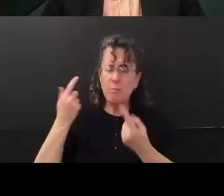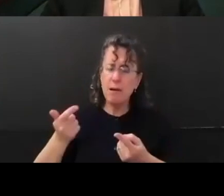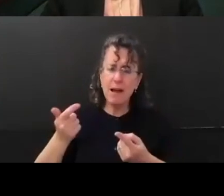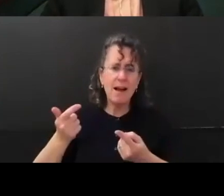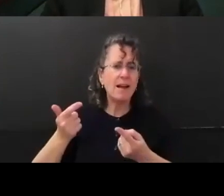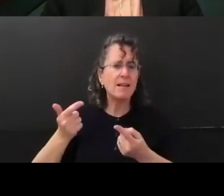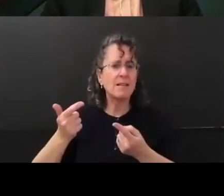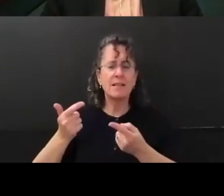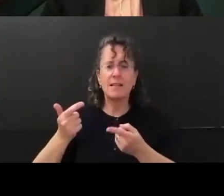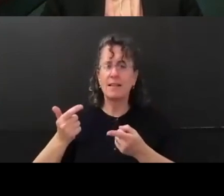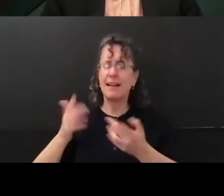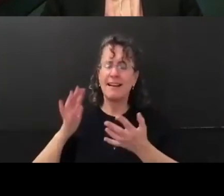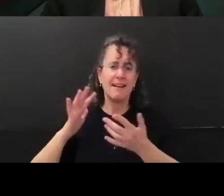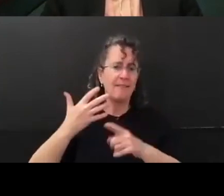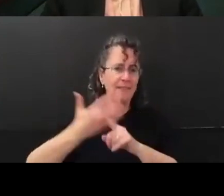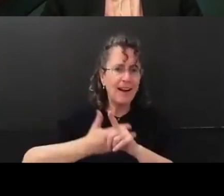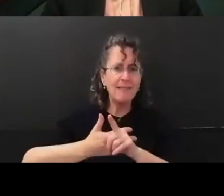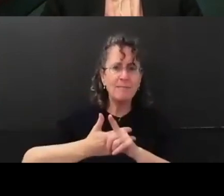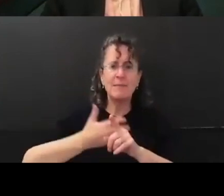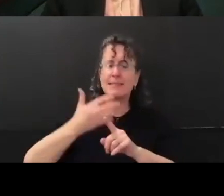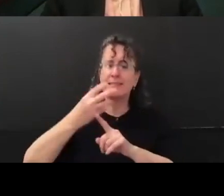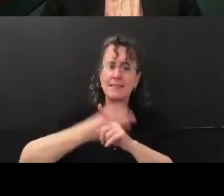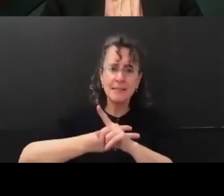just appreciate all of this